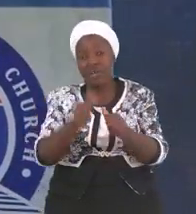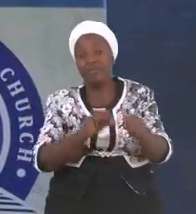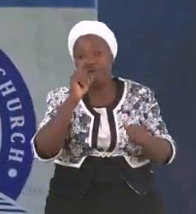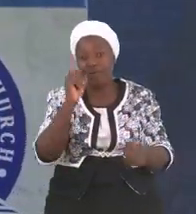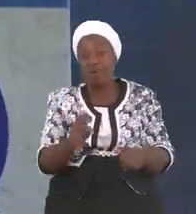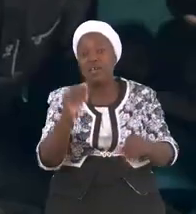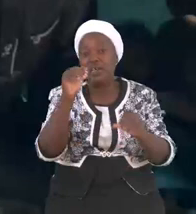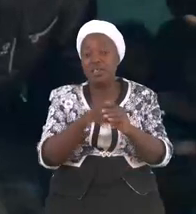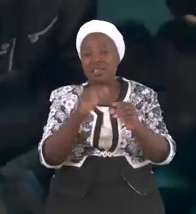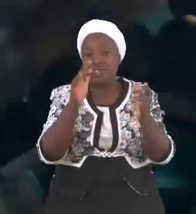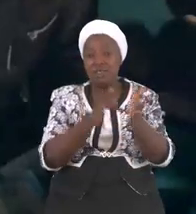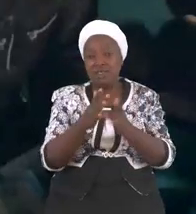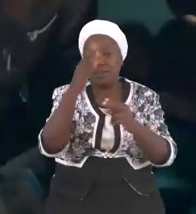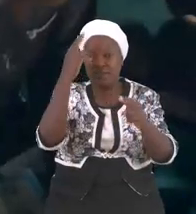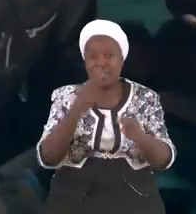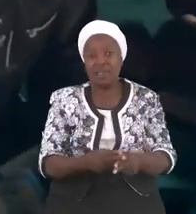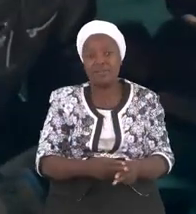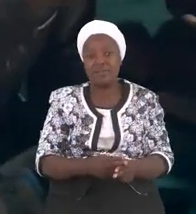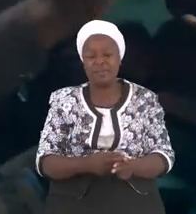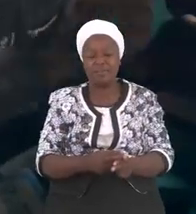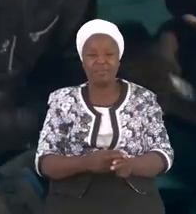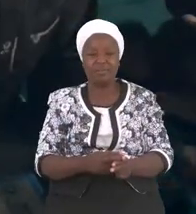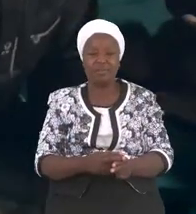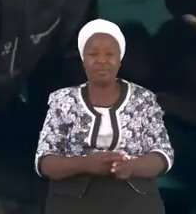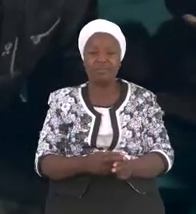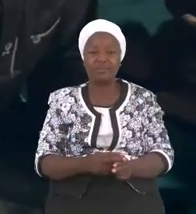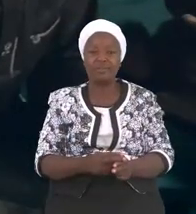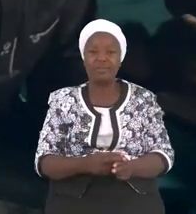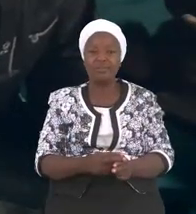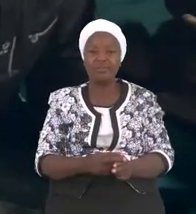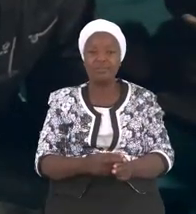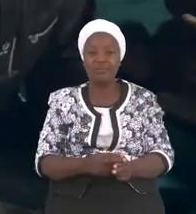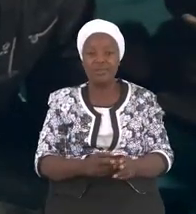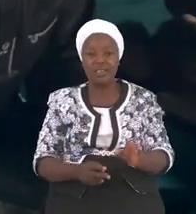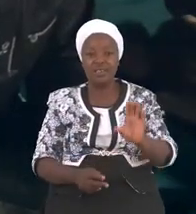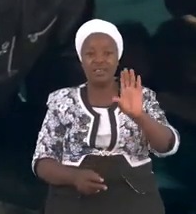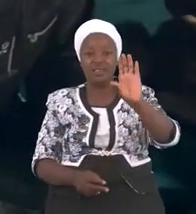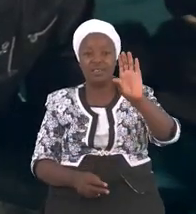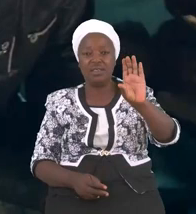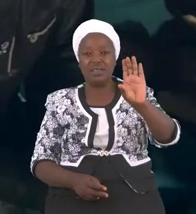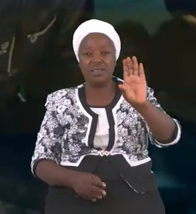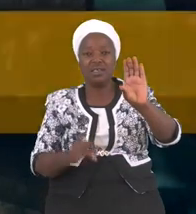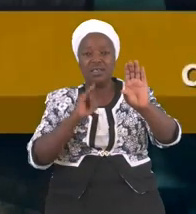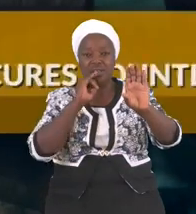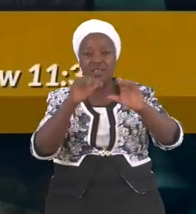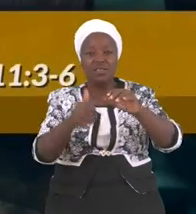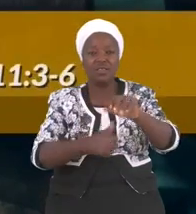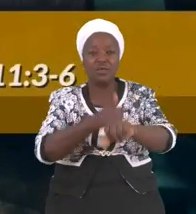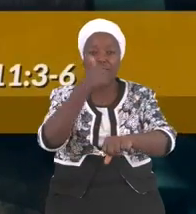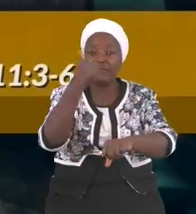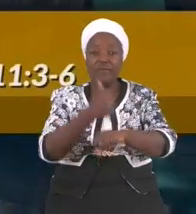in Jesus' name. See, it's confirmed